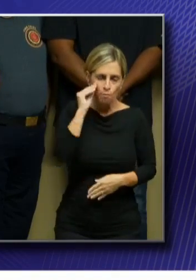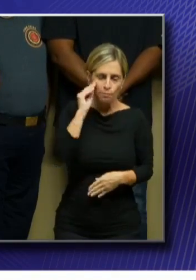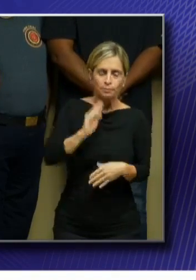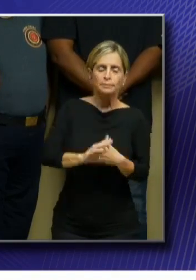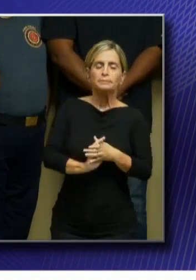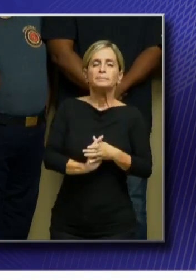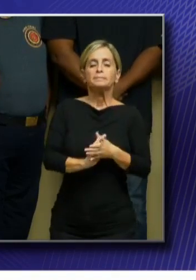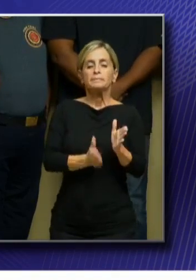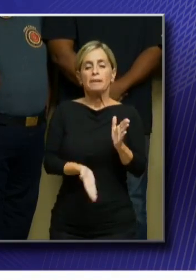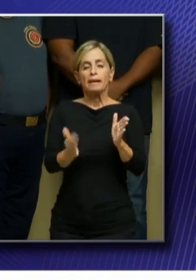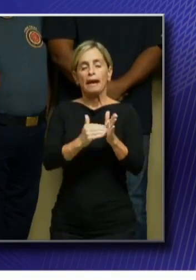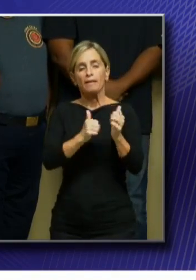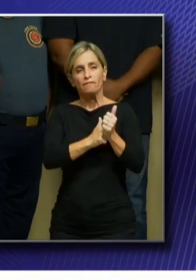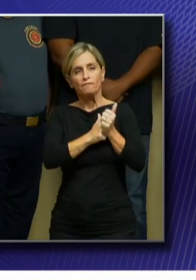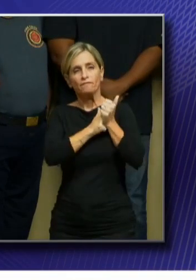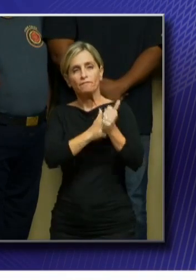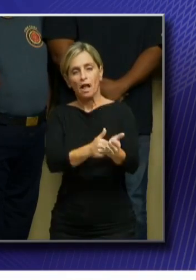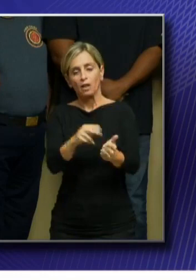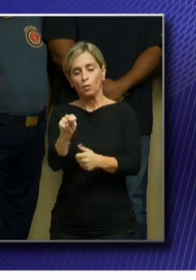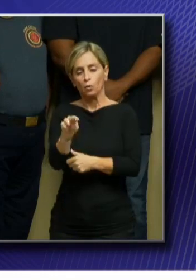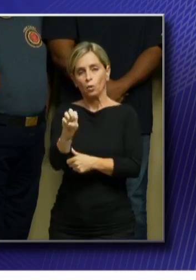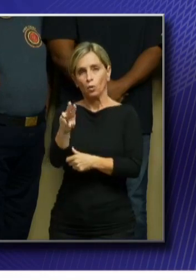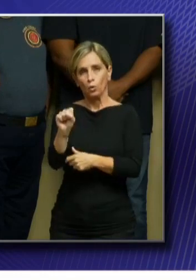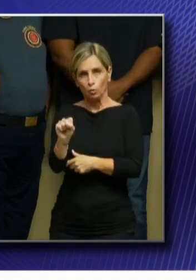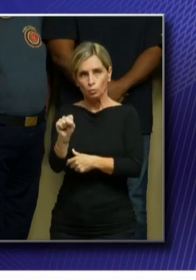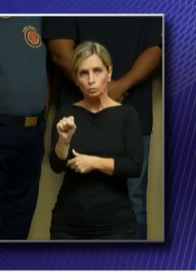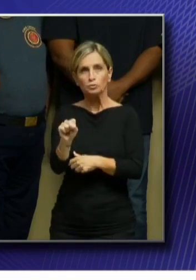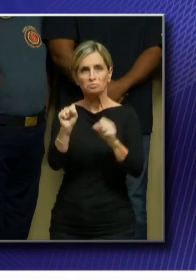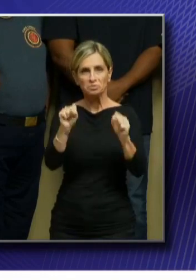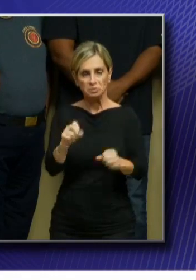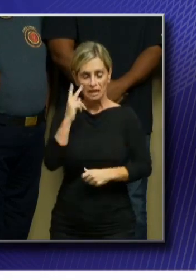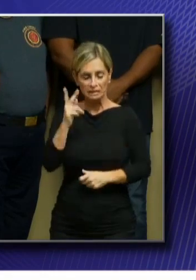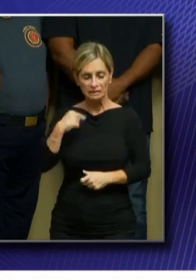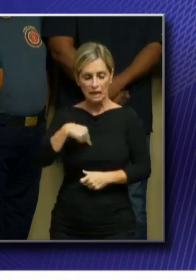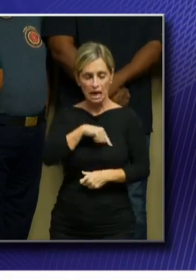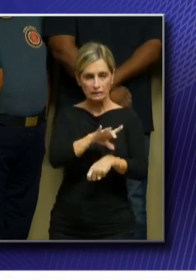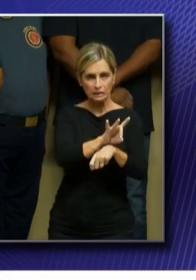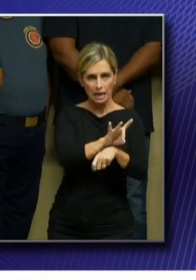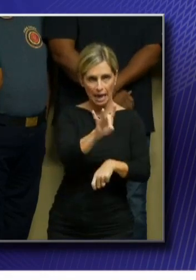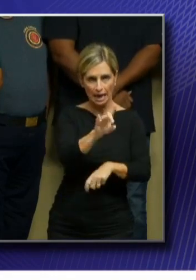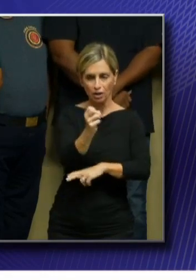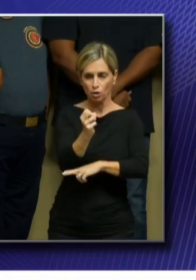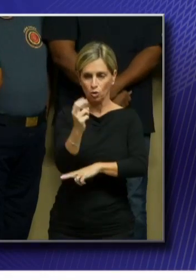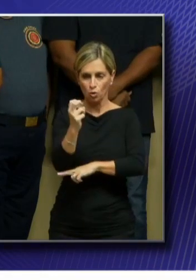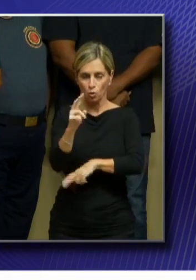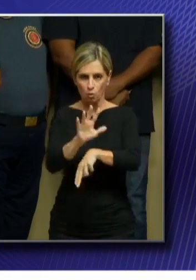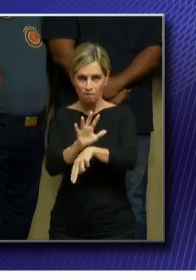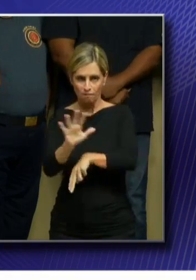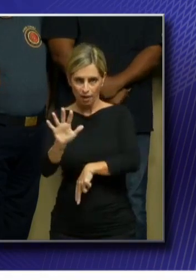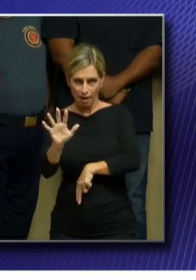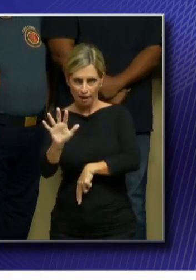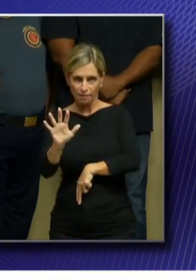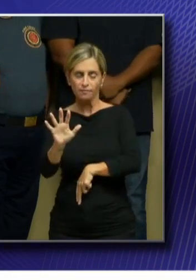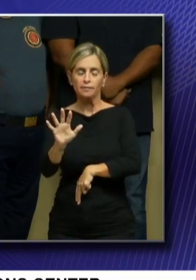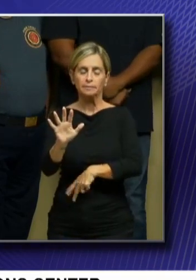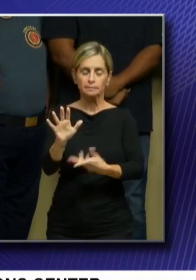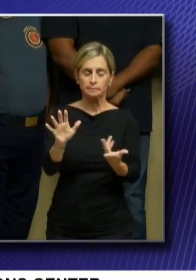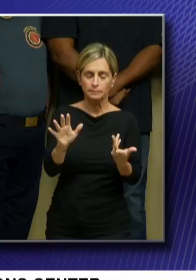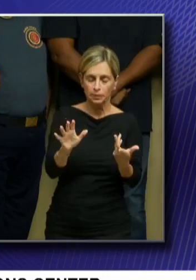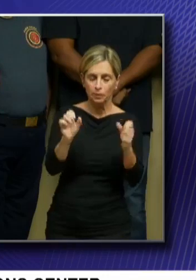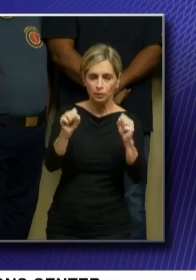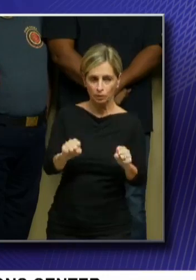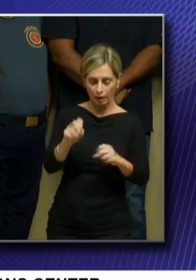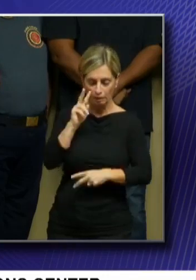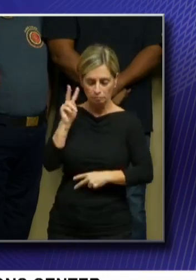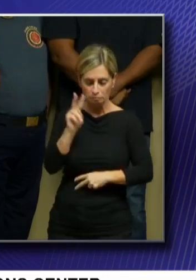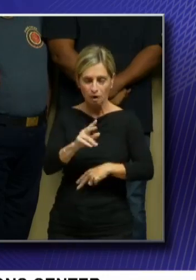Again, follow the local news reports, tune into our briefings at 8 a.m., noon, and 5 p.m. on Facebook and WQCS, which is 88.9